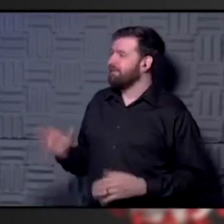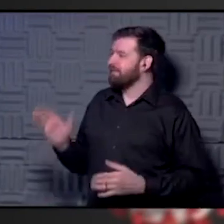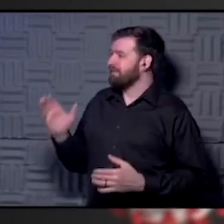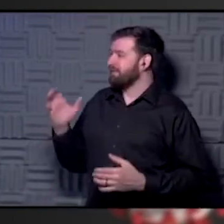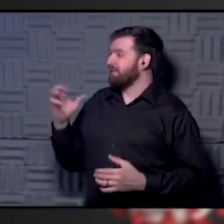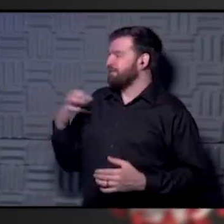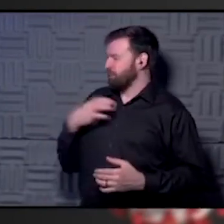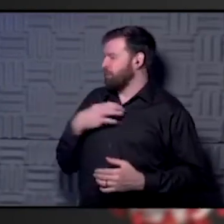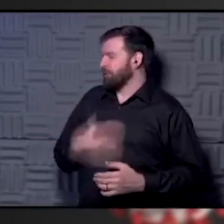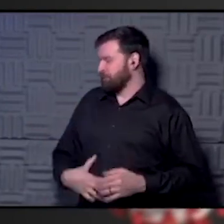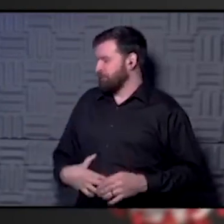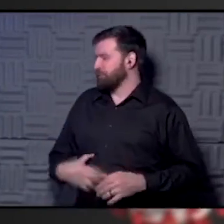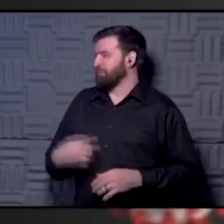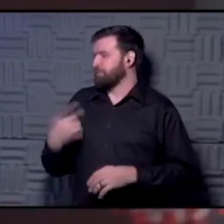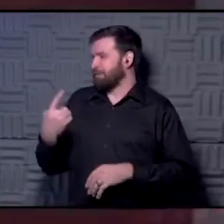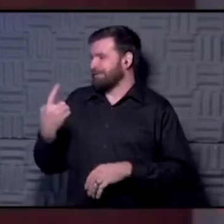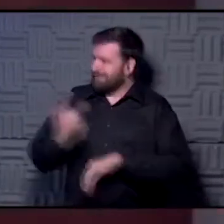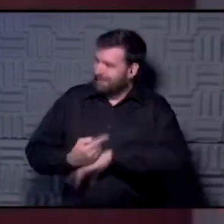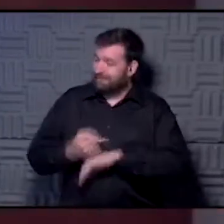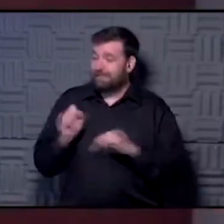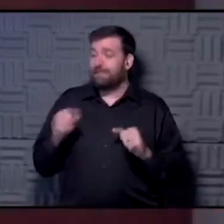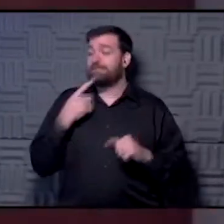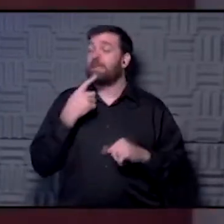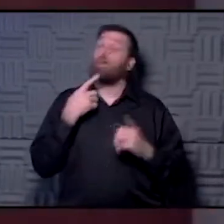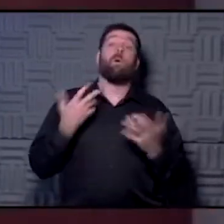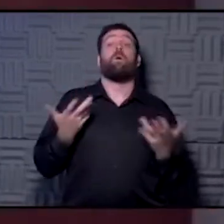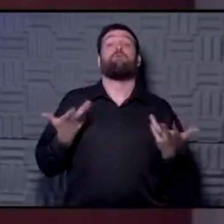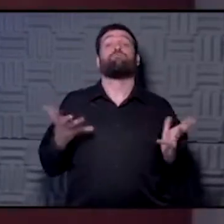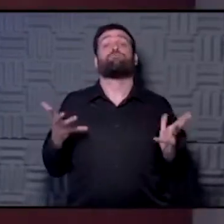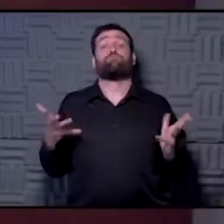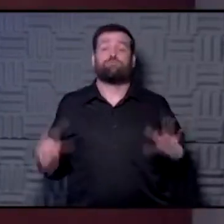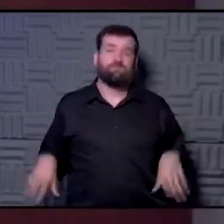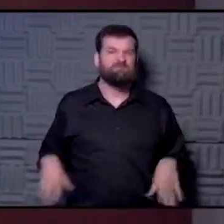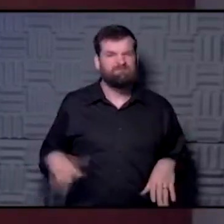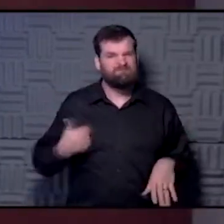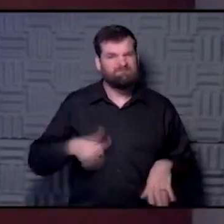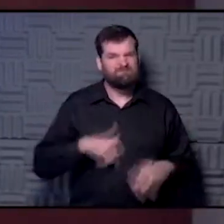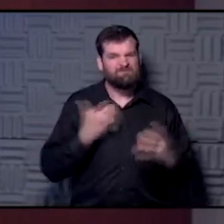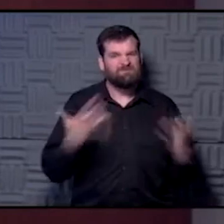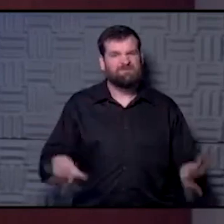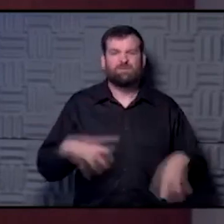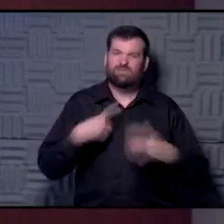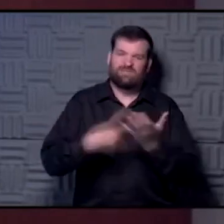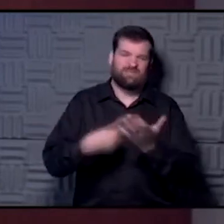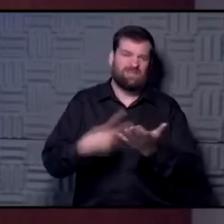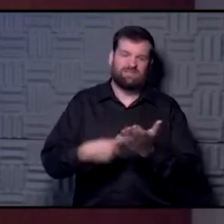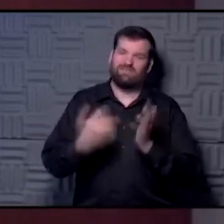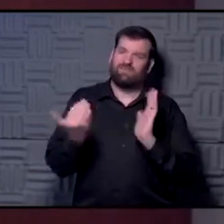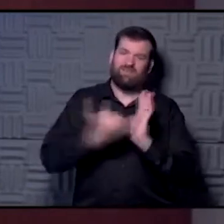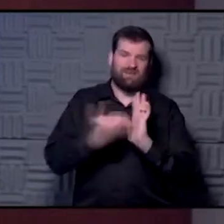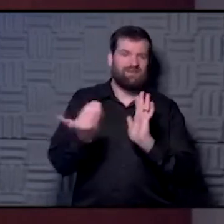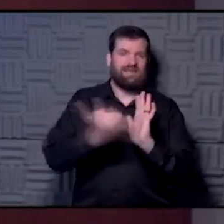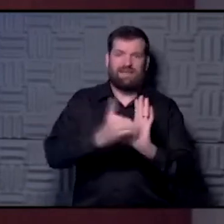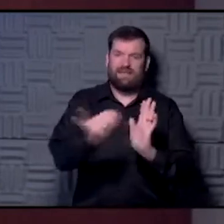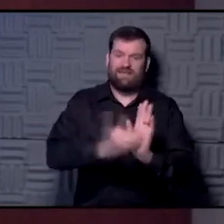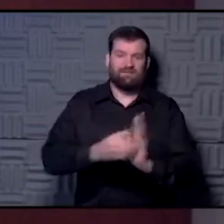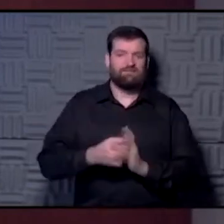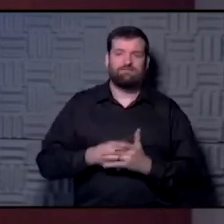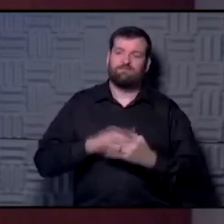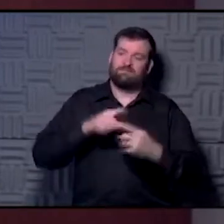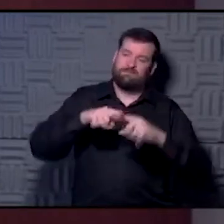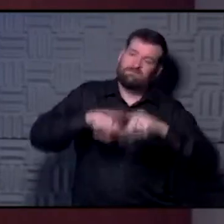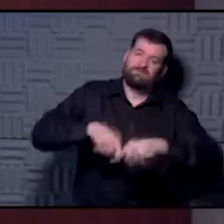a date coming and we could just say it's over. I think as we've talked over and over that we're reliant on